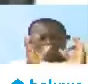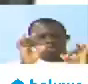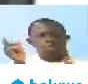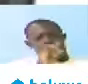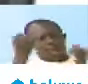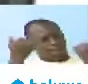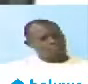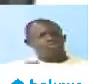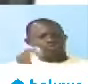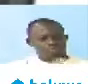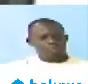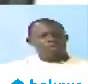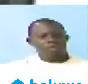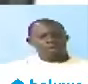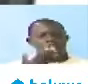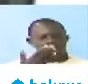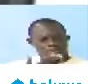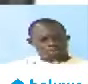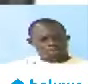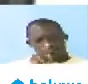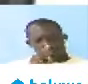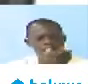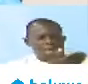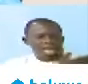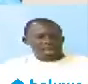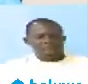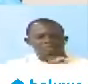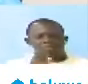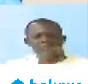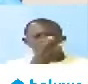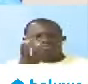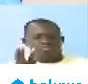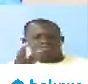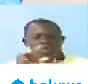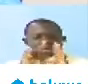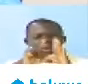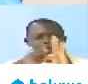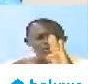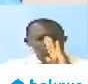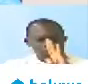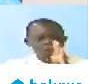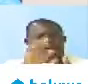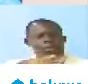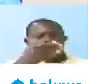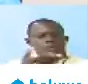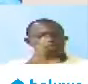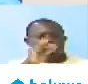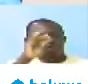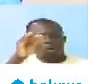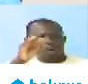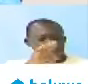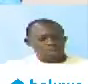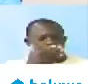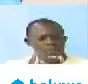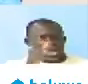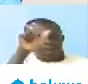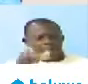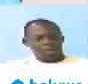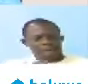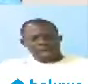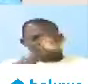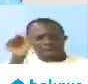testimony. Good. Please do allow for a few seconds between the speech of the interpreter and